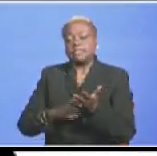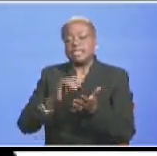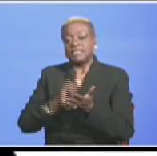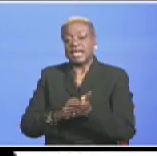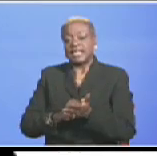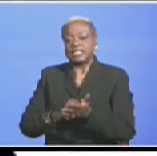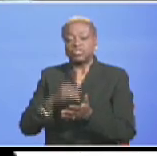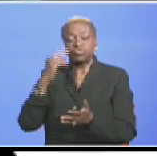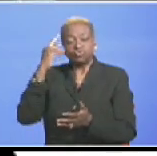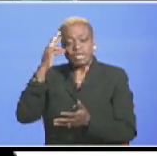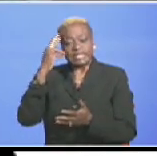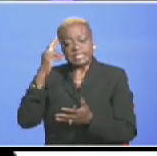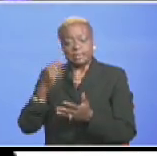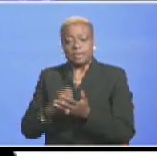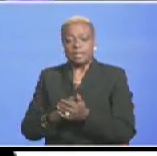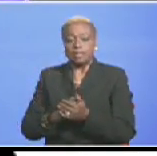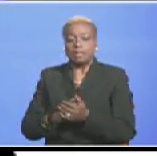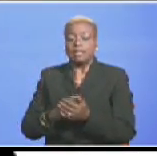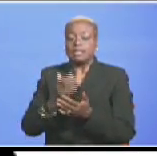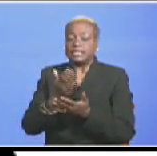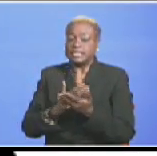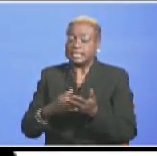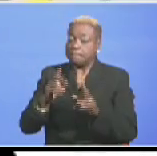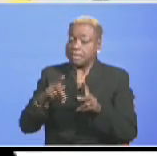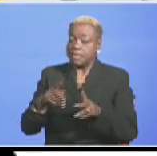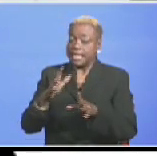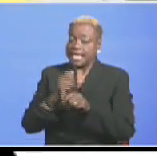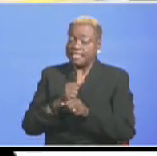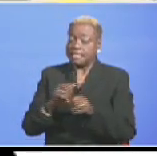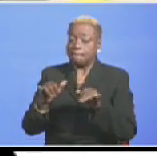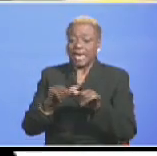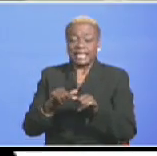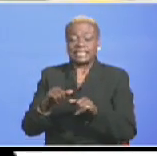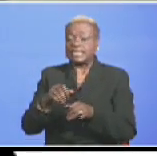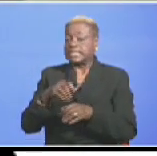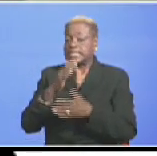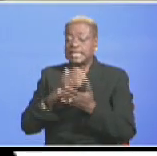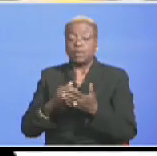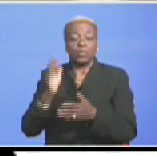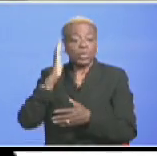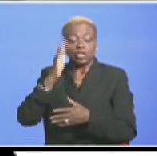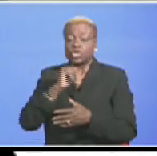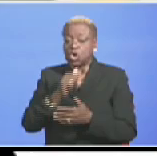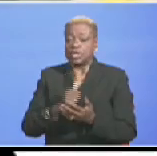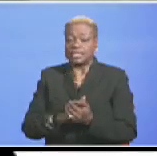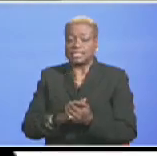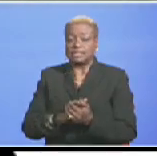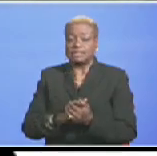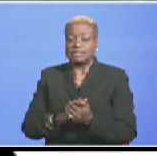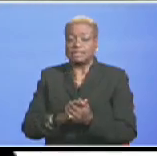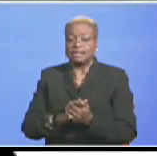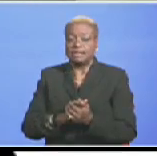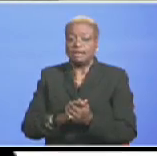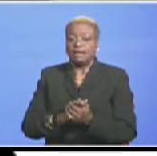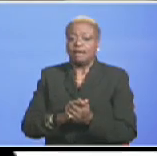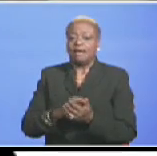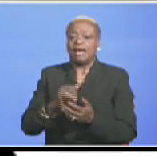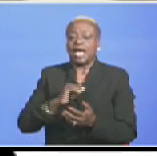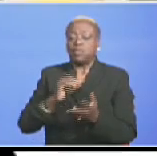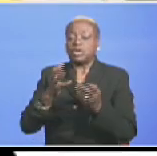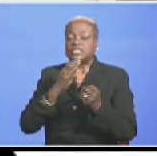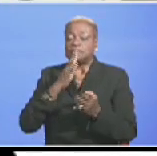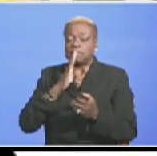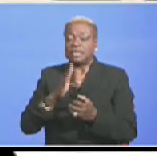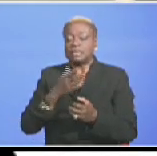not an insult. Some people will get the max, some people won't get the max. That's how it works. But my job is to go there and kill every night so I can be that max player.